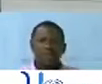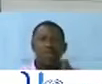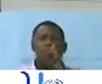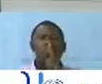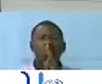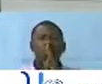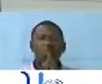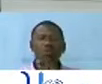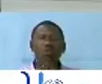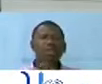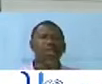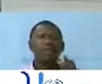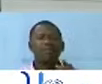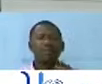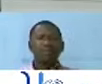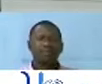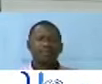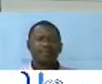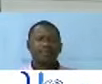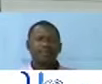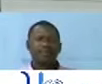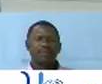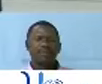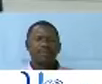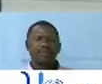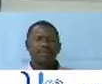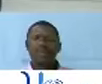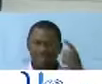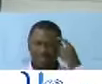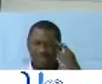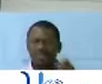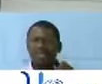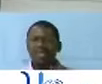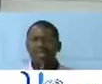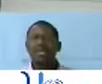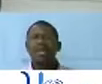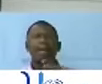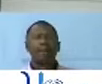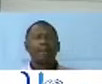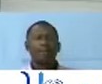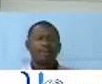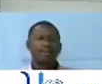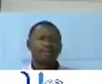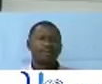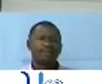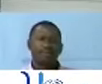Ghanaian, I think, Brobby justice. Jamano bobo, Ghanaian la Brobby.